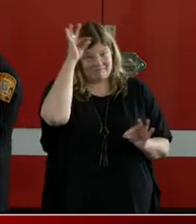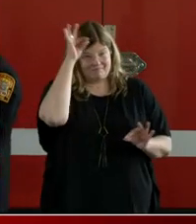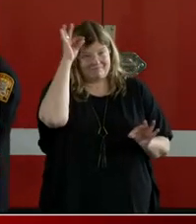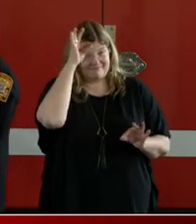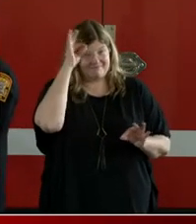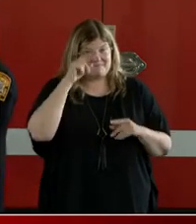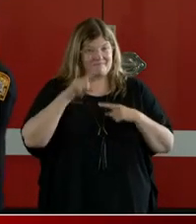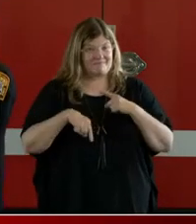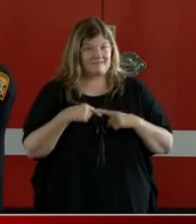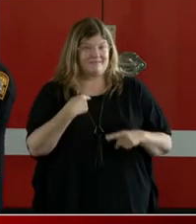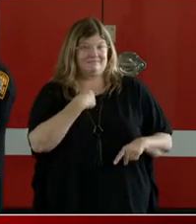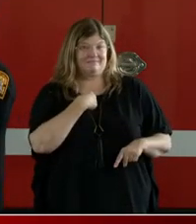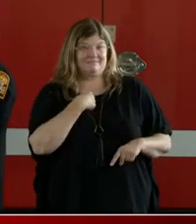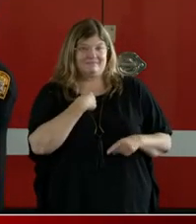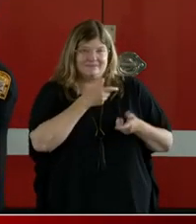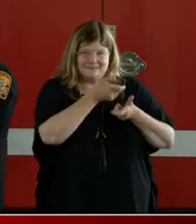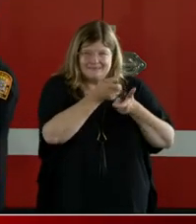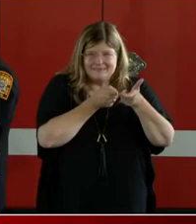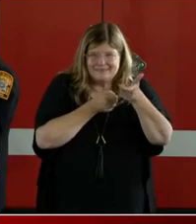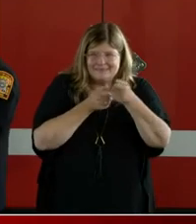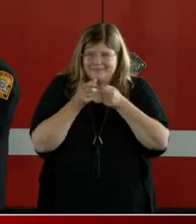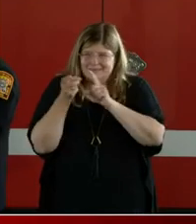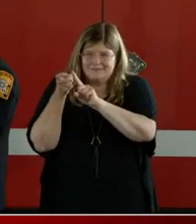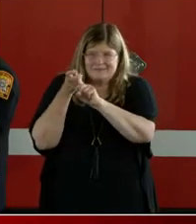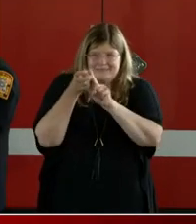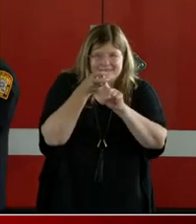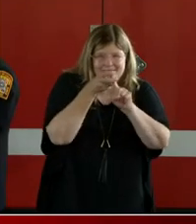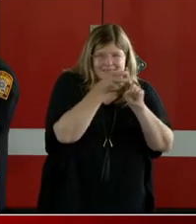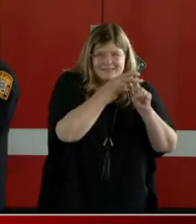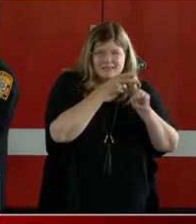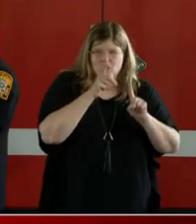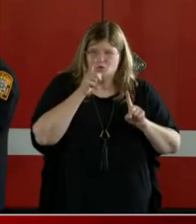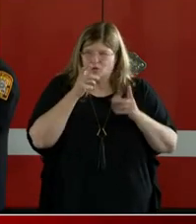was recruiting Chief Dean,